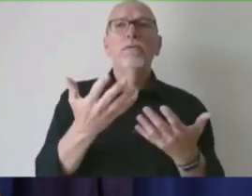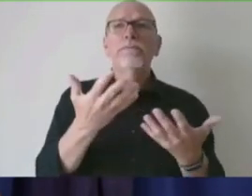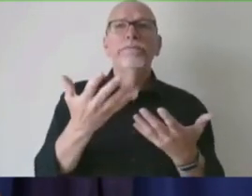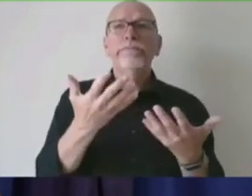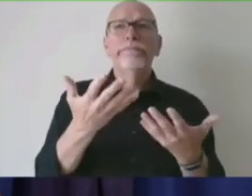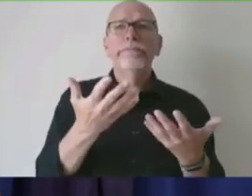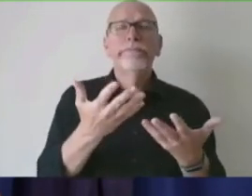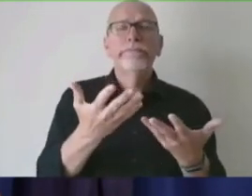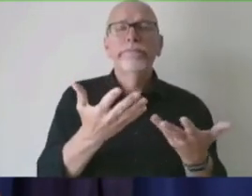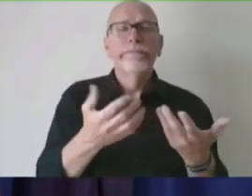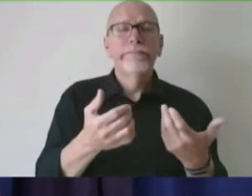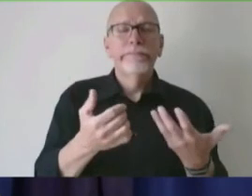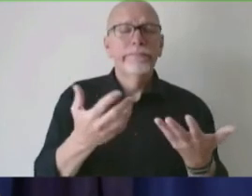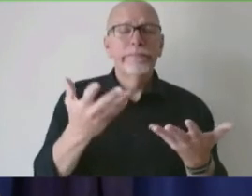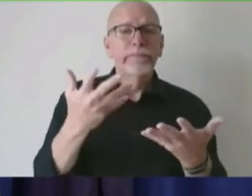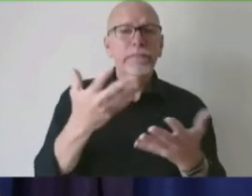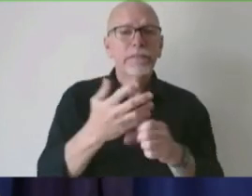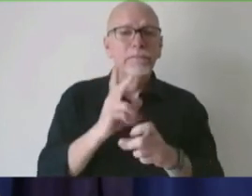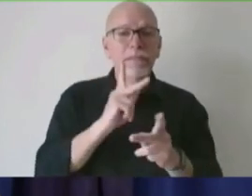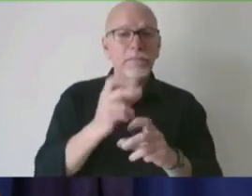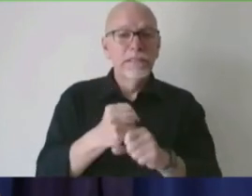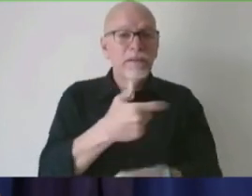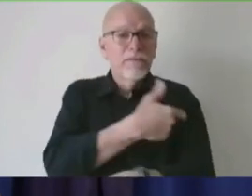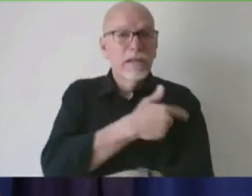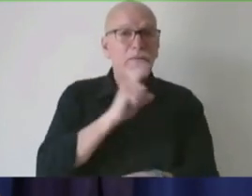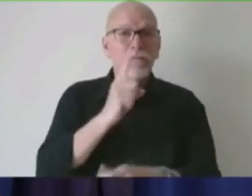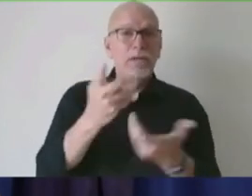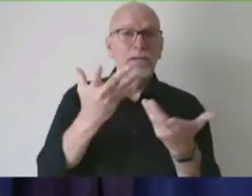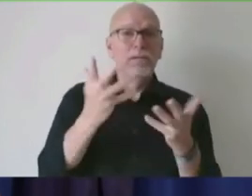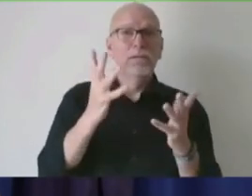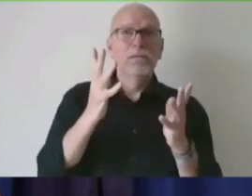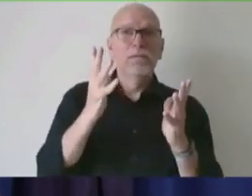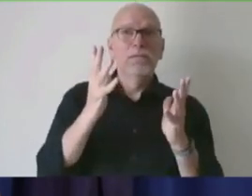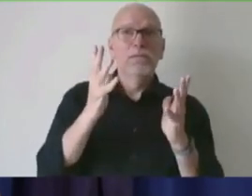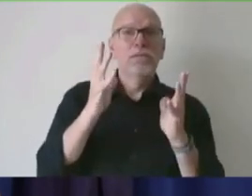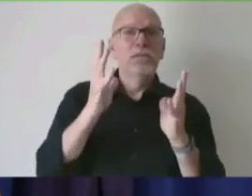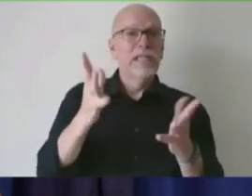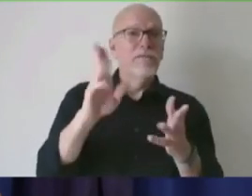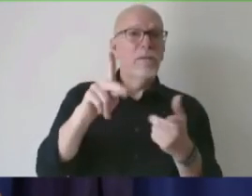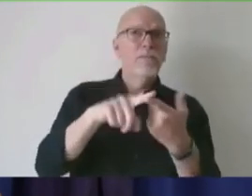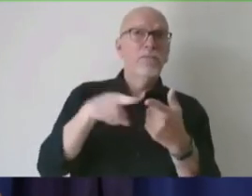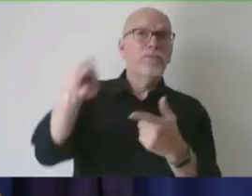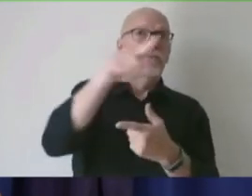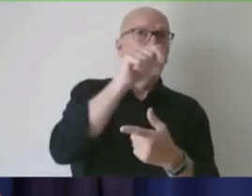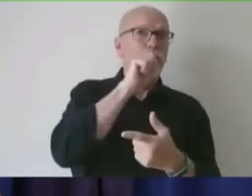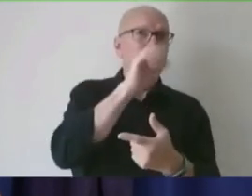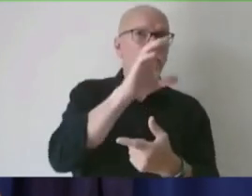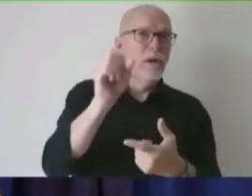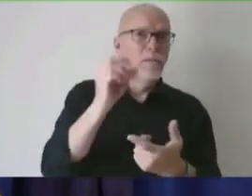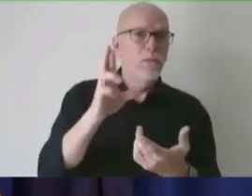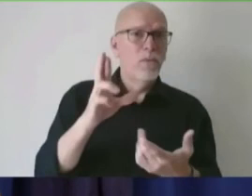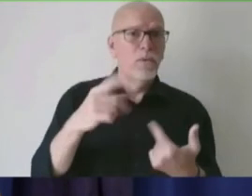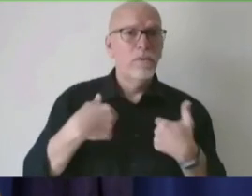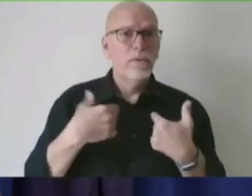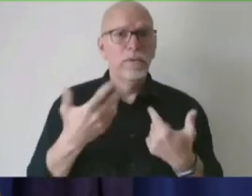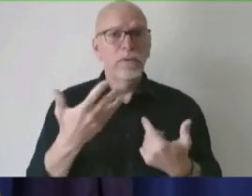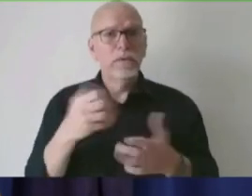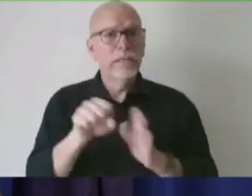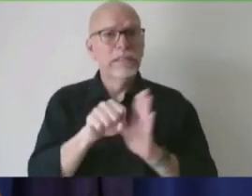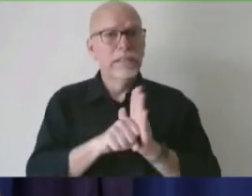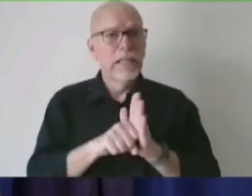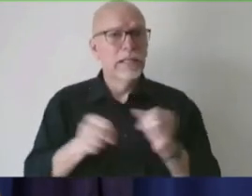have employees get vaccinated being left on the private sector rather than on the